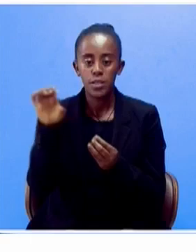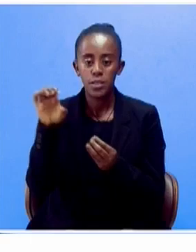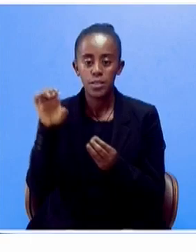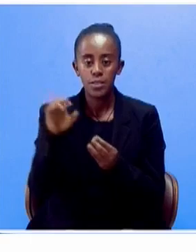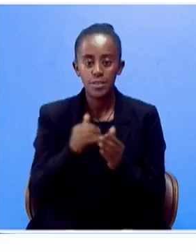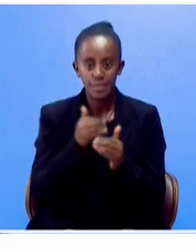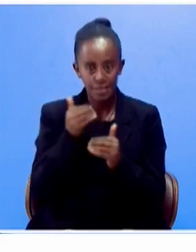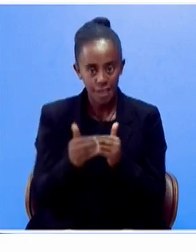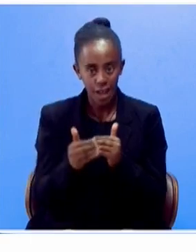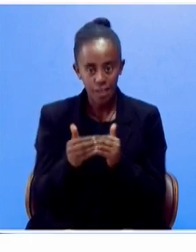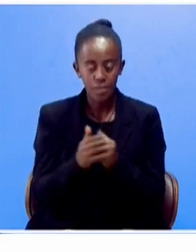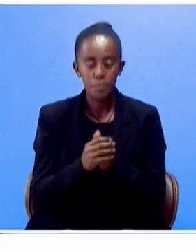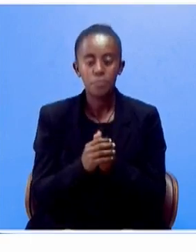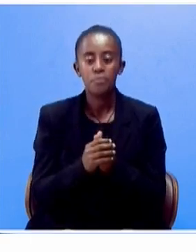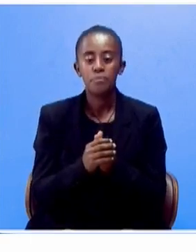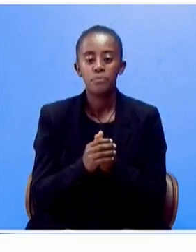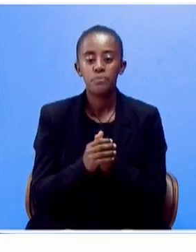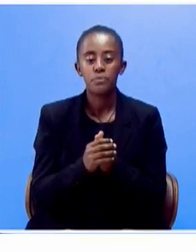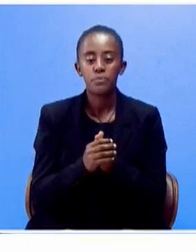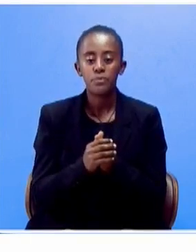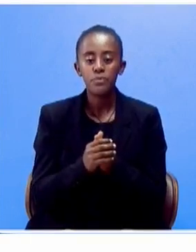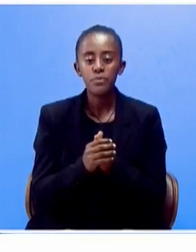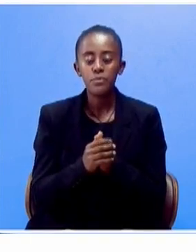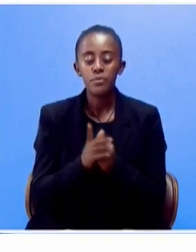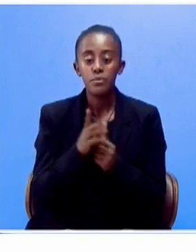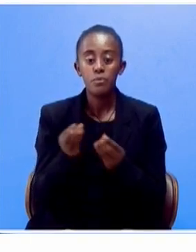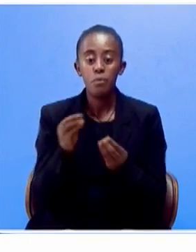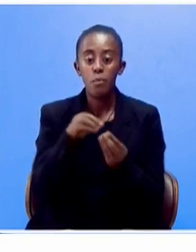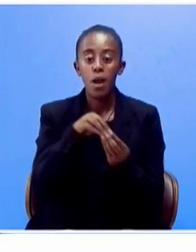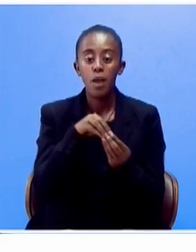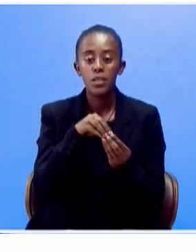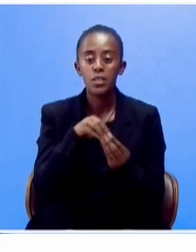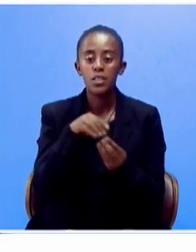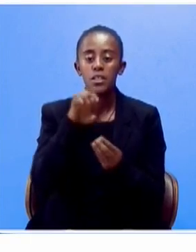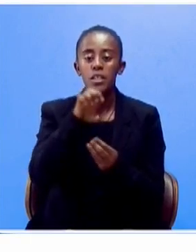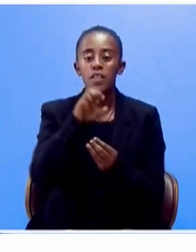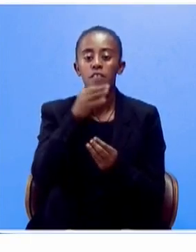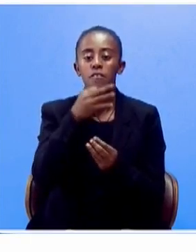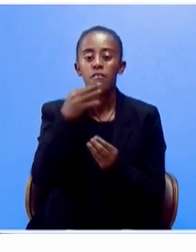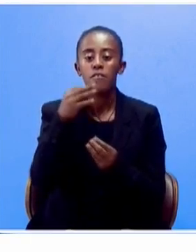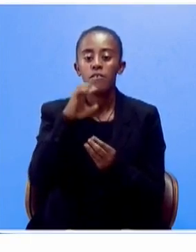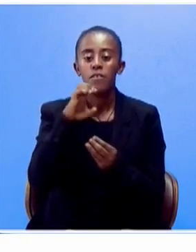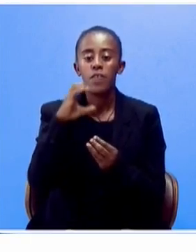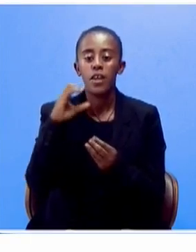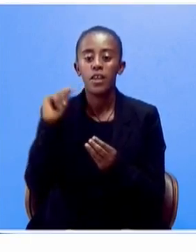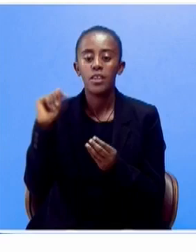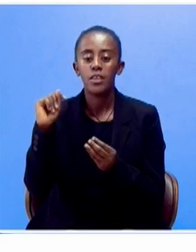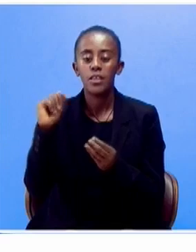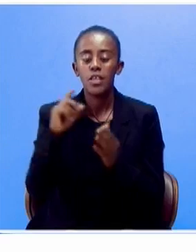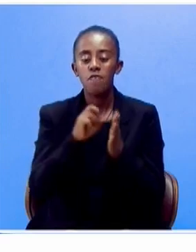then comma, and then plus effect.